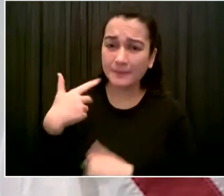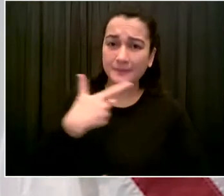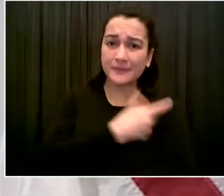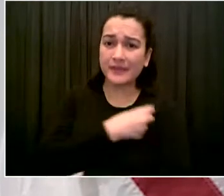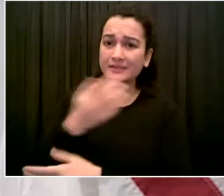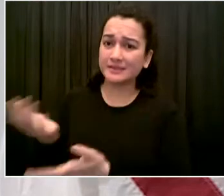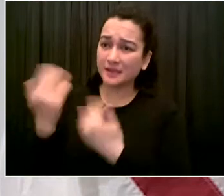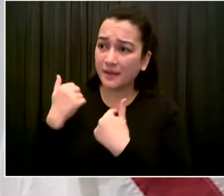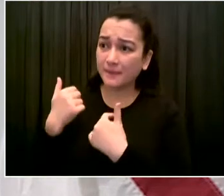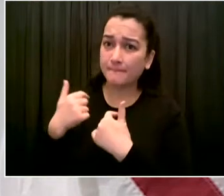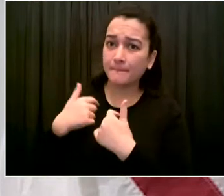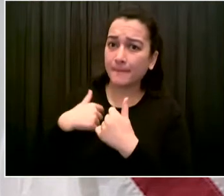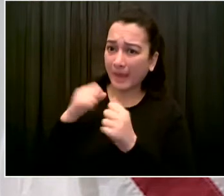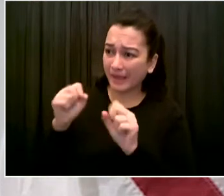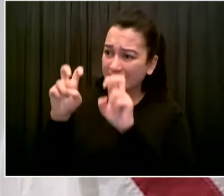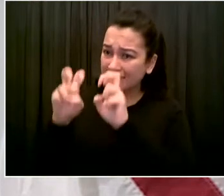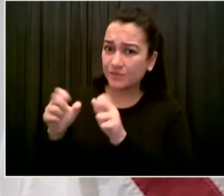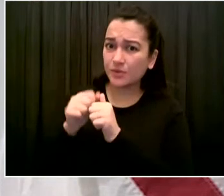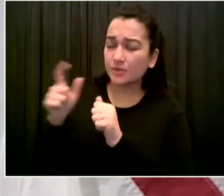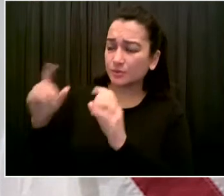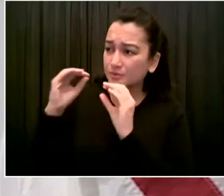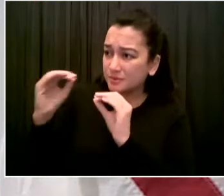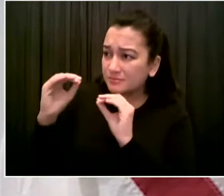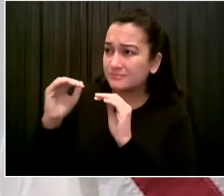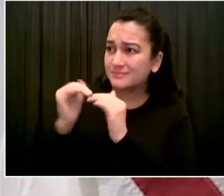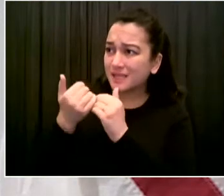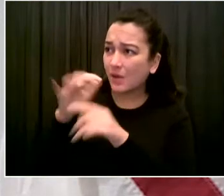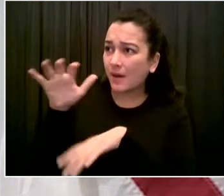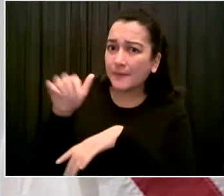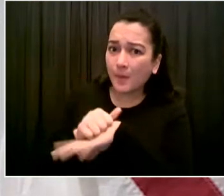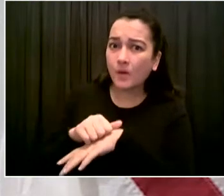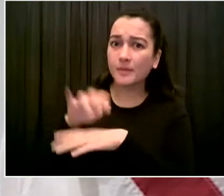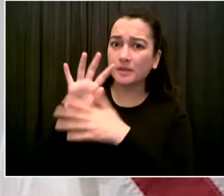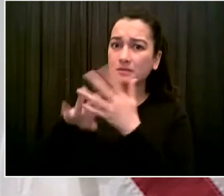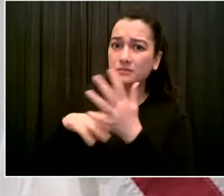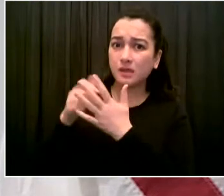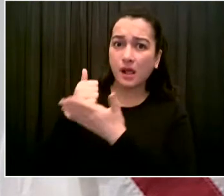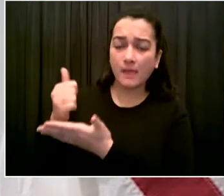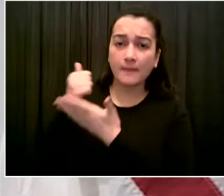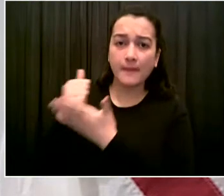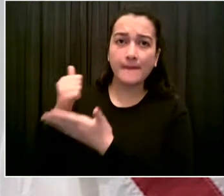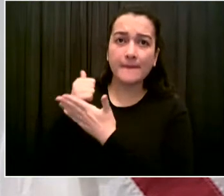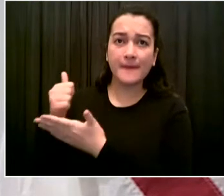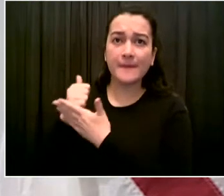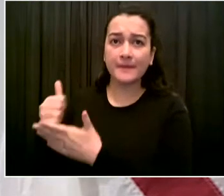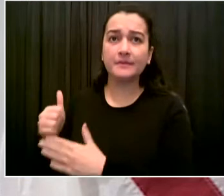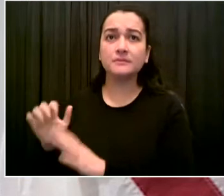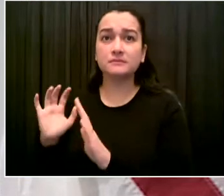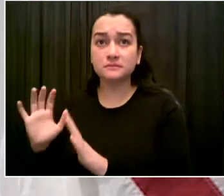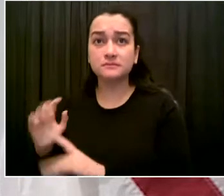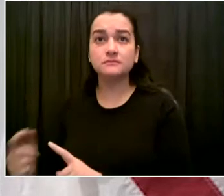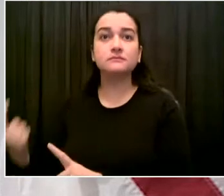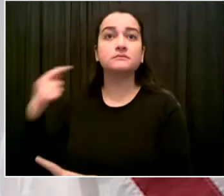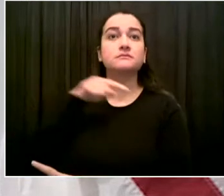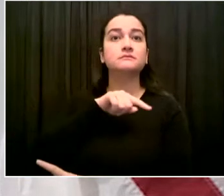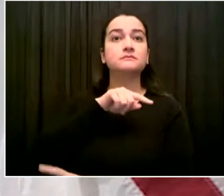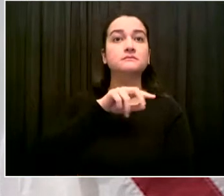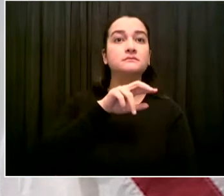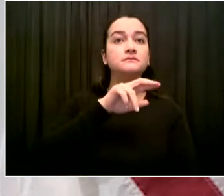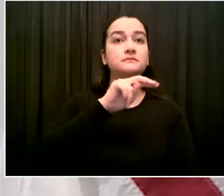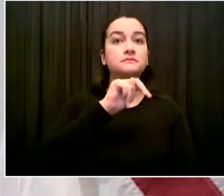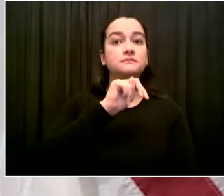with any of these groups so that they are going to people rather than having people go to a site or go